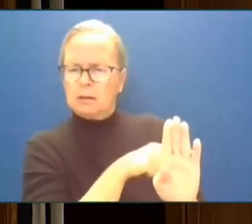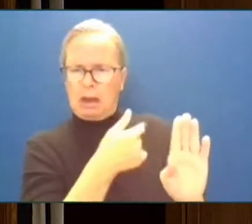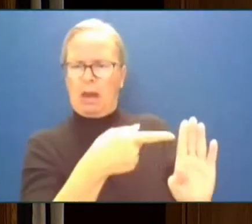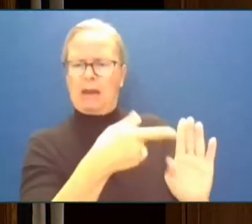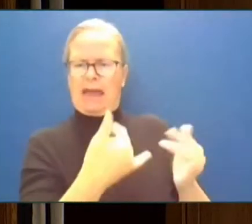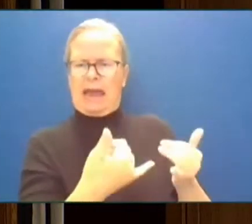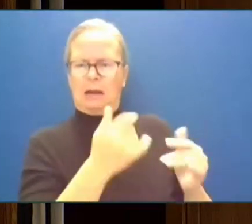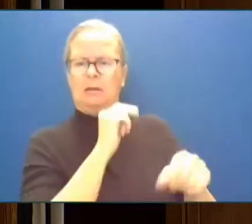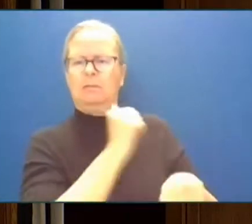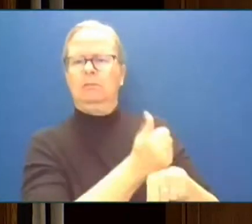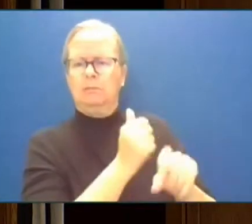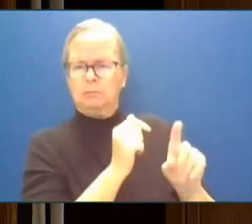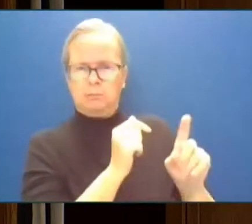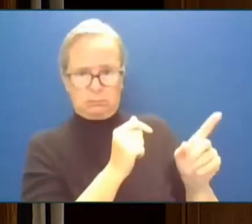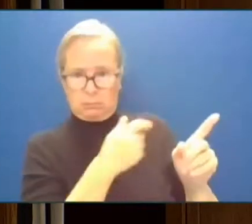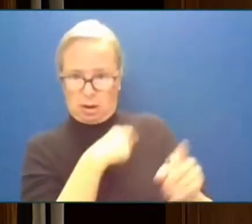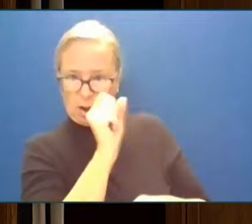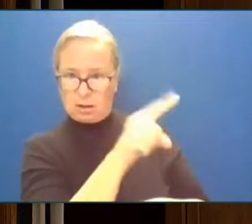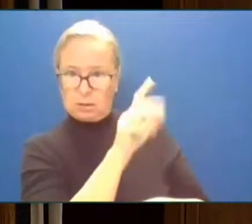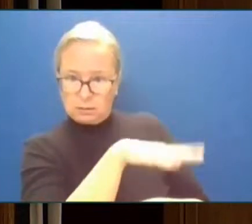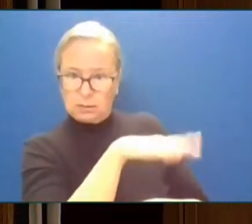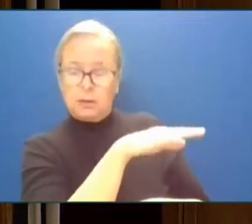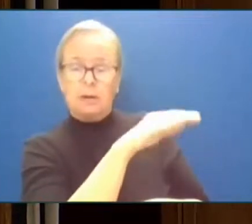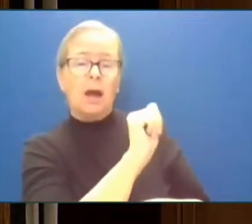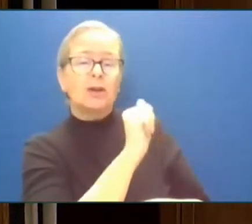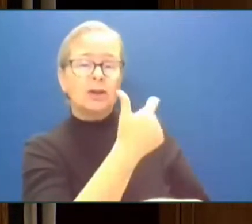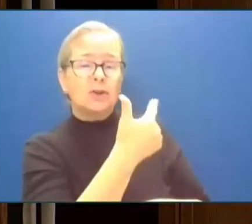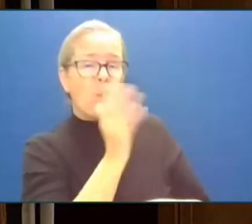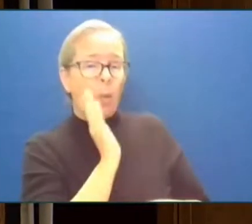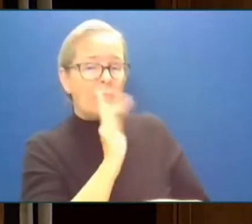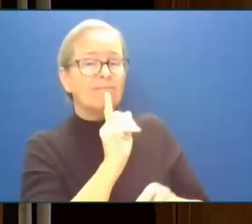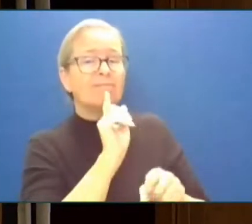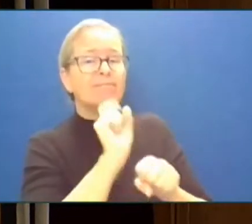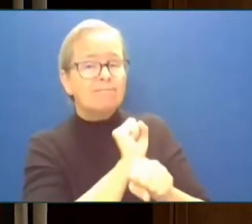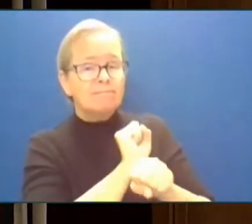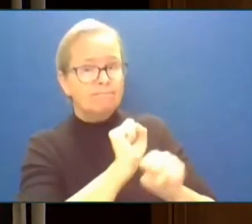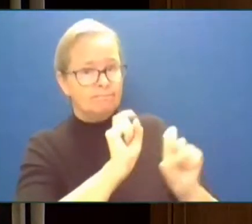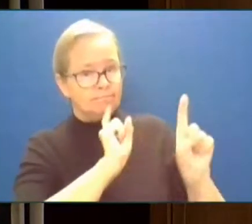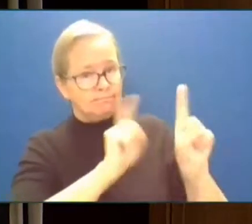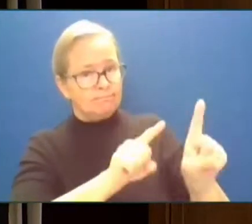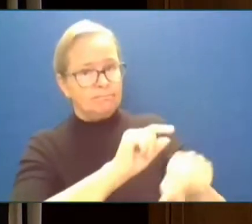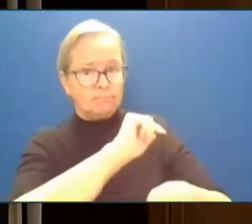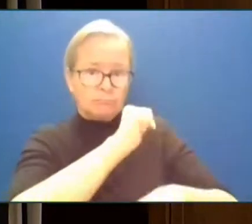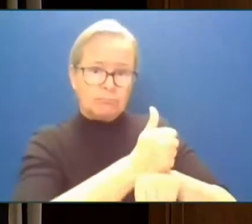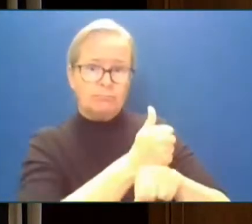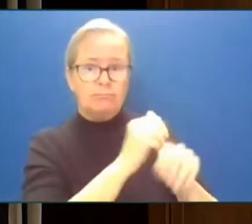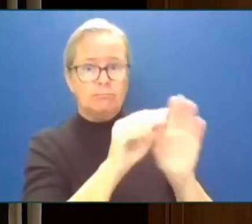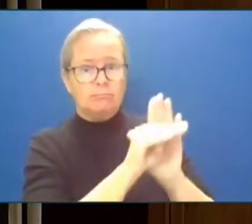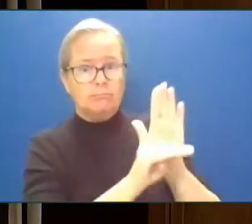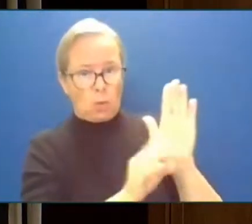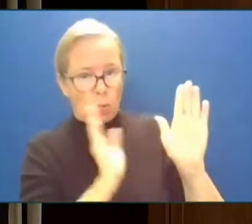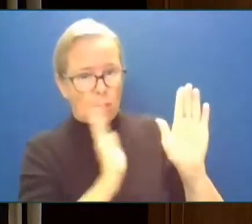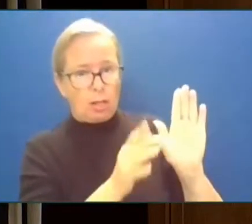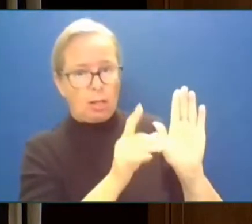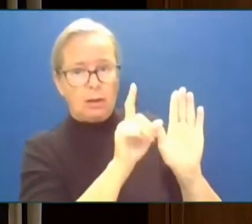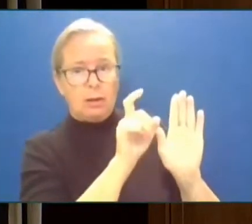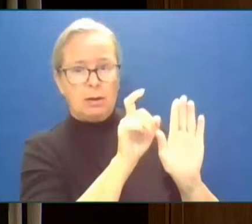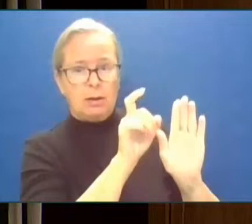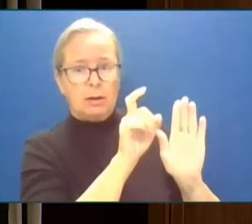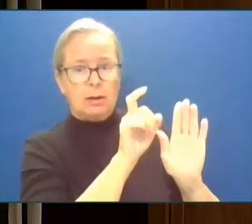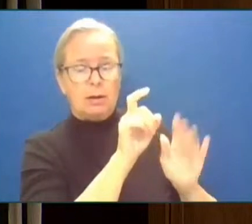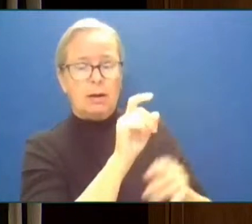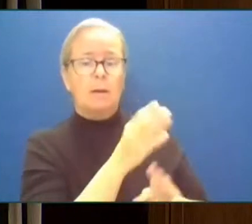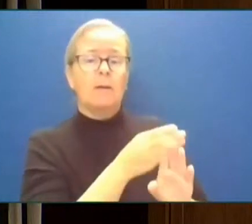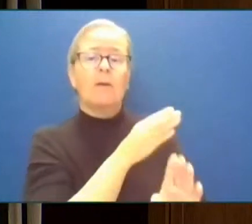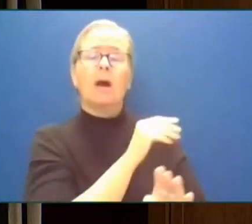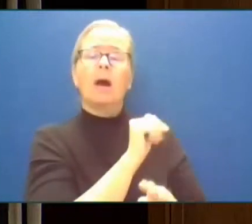The government and his predecessor constantly excuse and attempt to excuse this criminal behavior